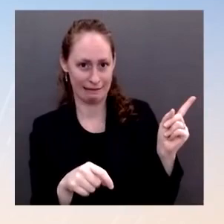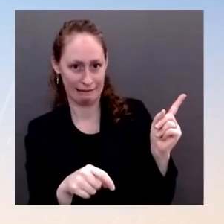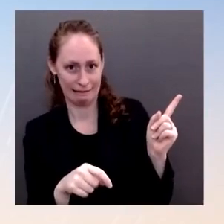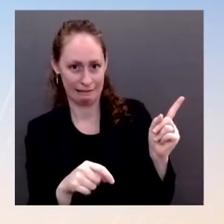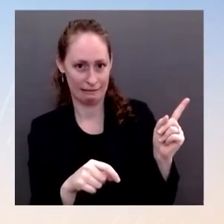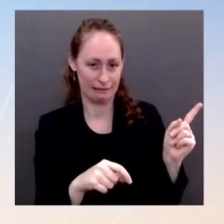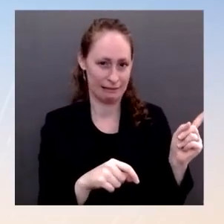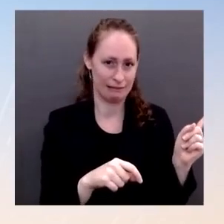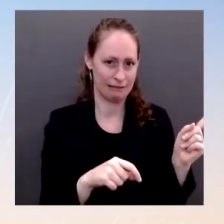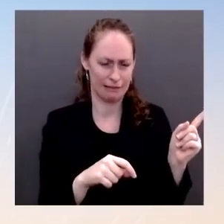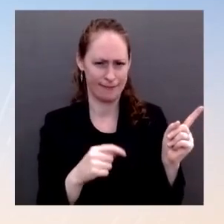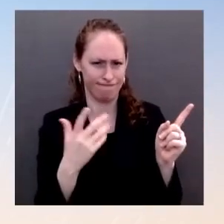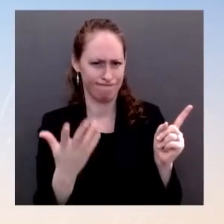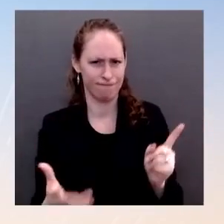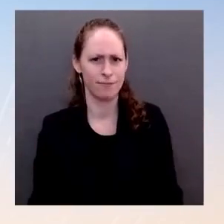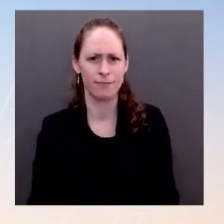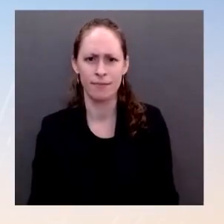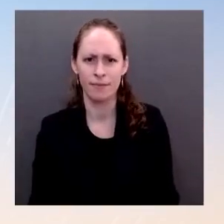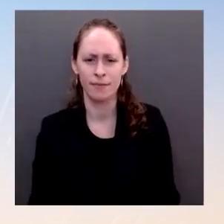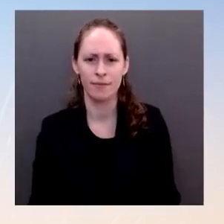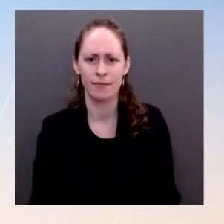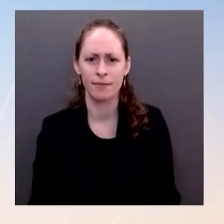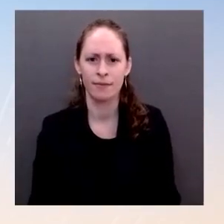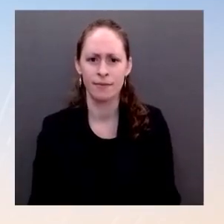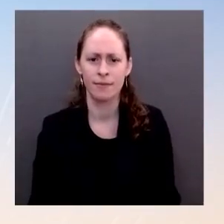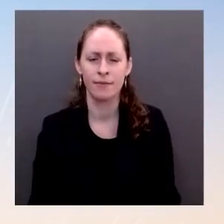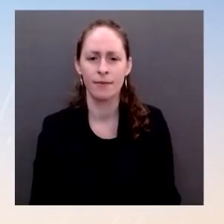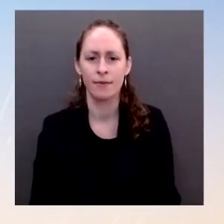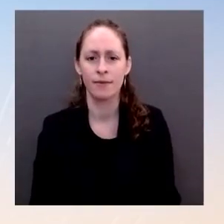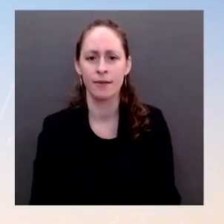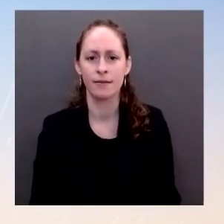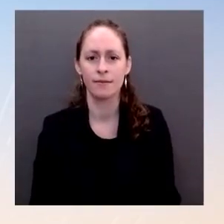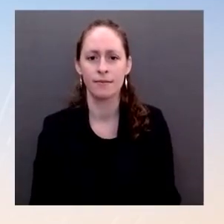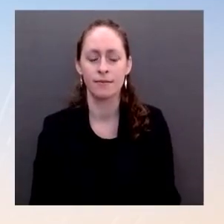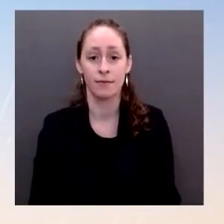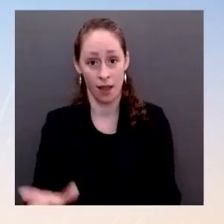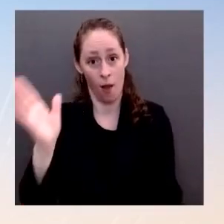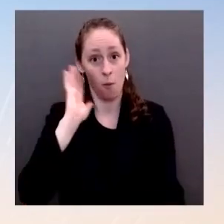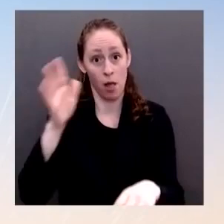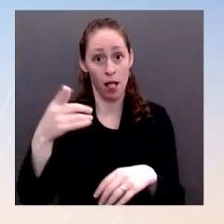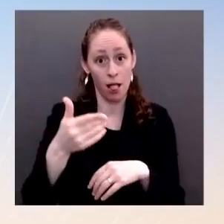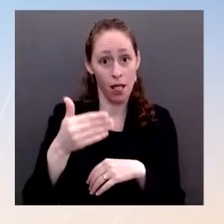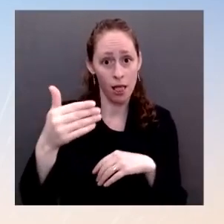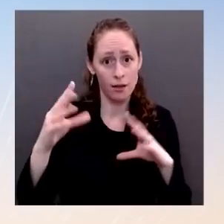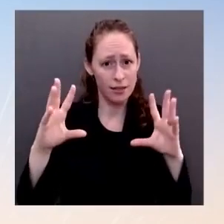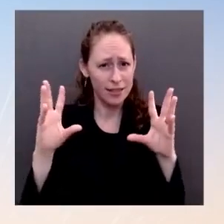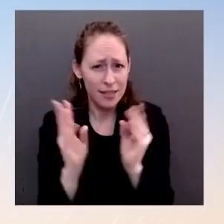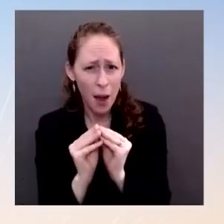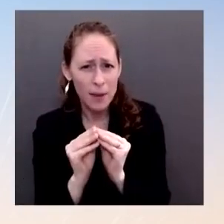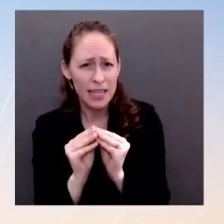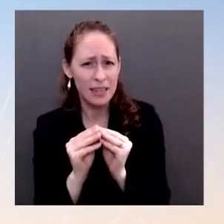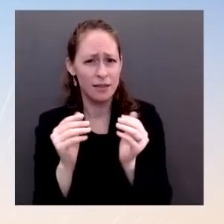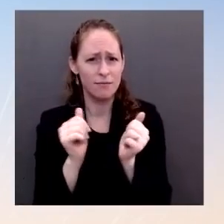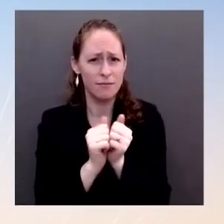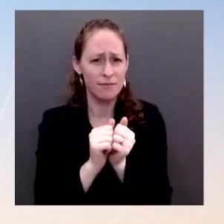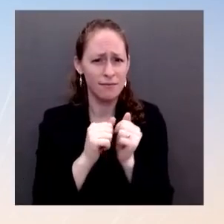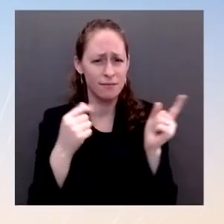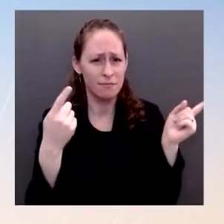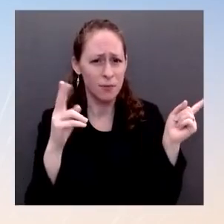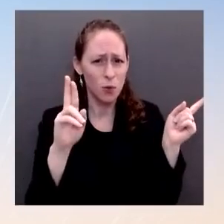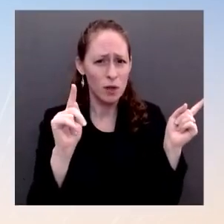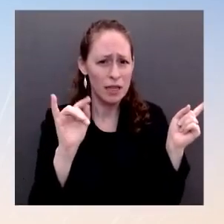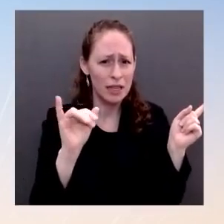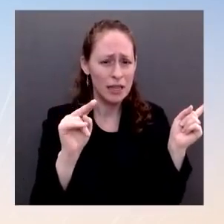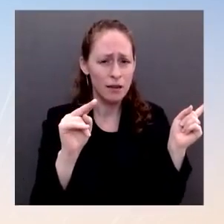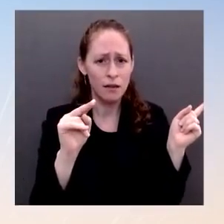a summit with President Putin, the president of Ukraine? Well, let me first say that Secretary Blinken, as you mentioned, met in Geneva